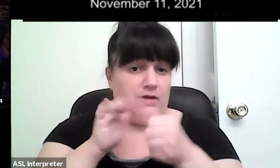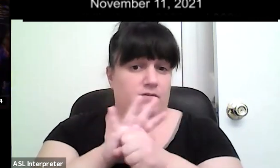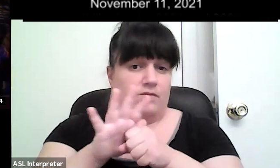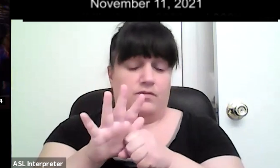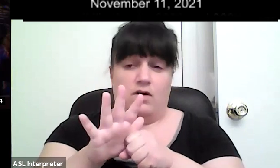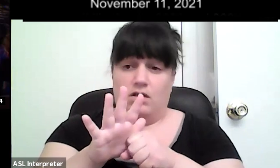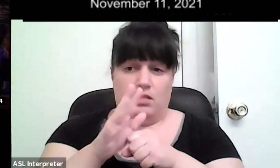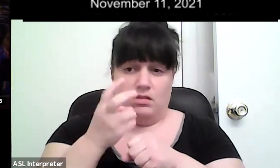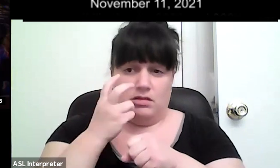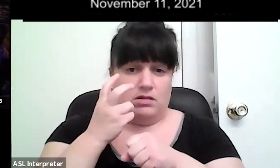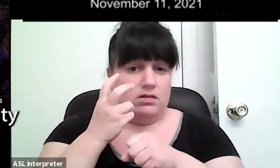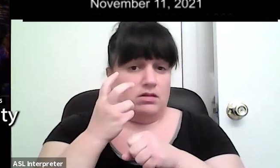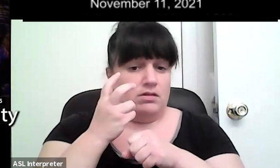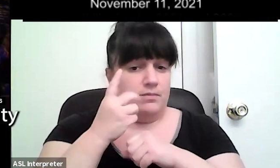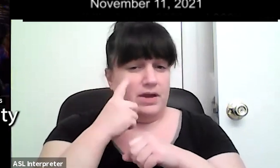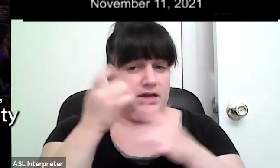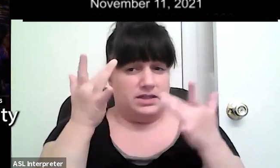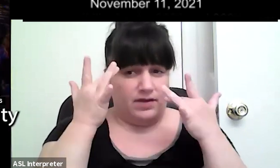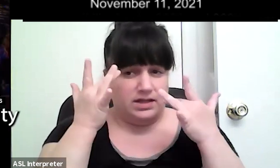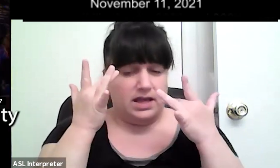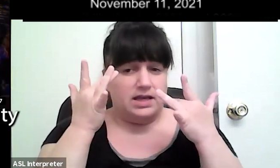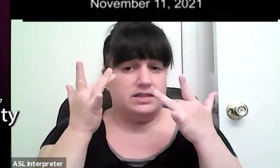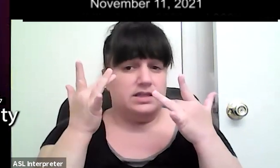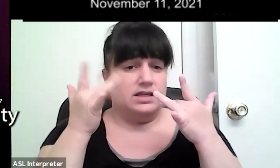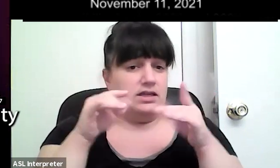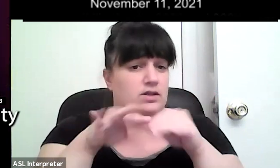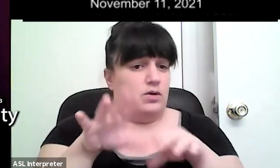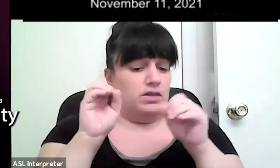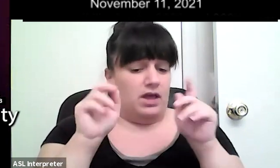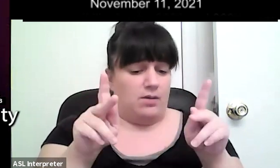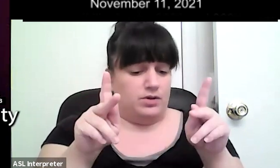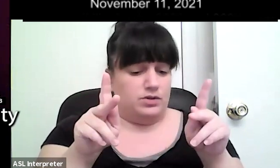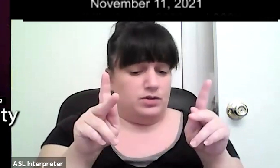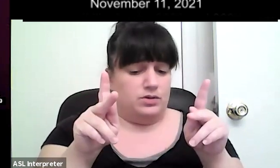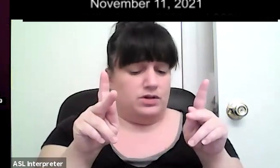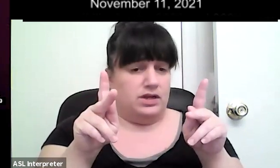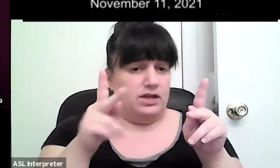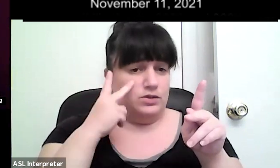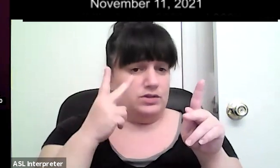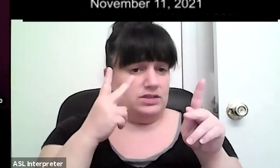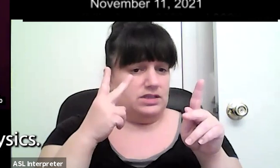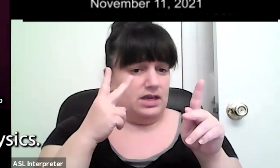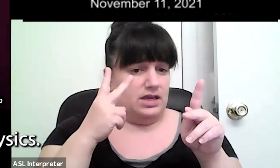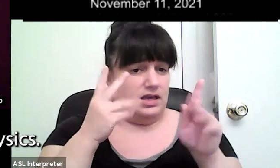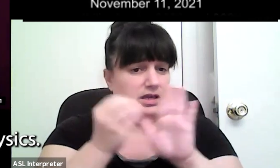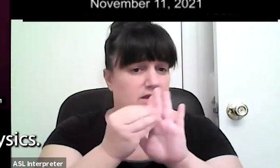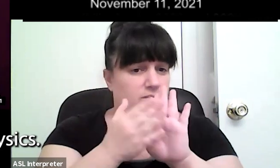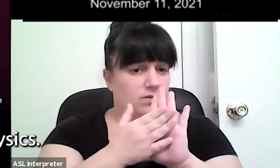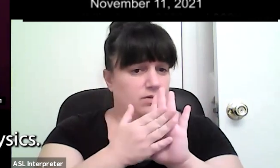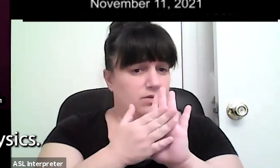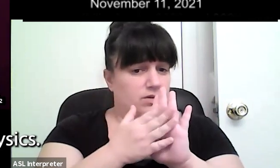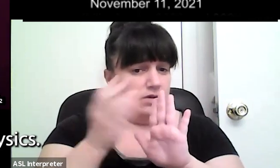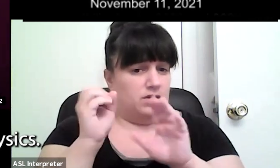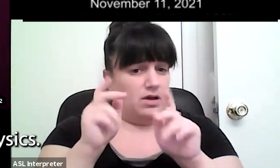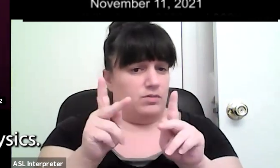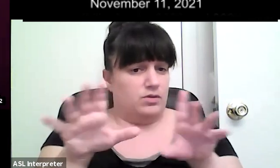sight because of extended illness. And with it, I lost the opportunity to see this plot and the opportunity